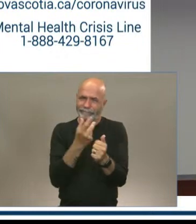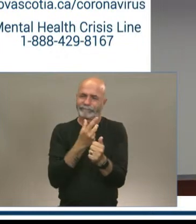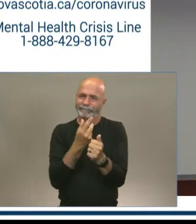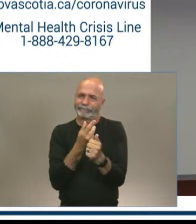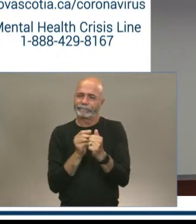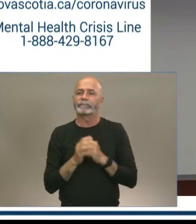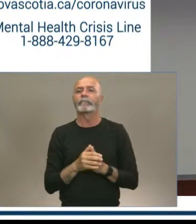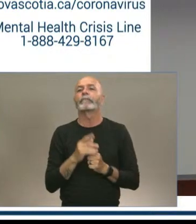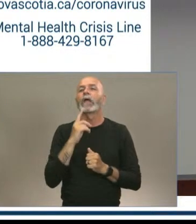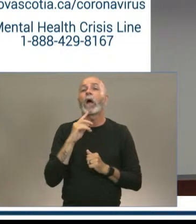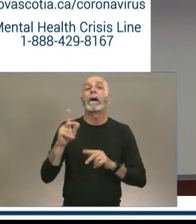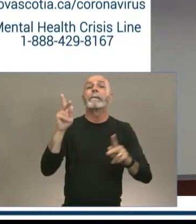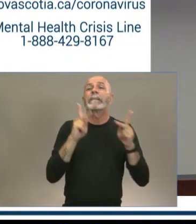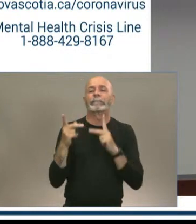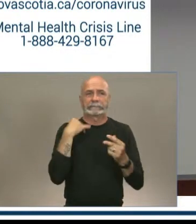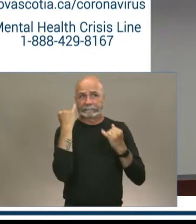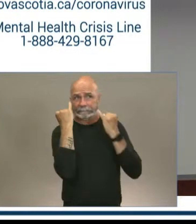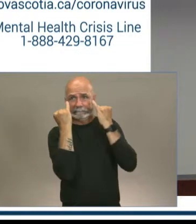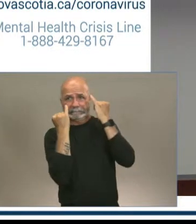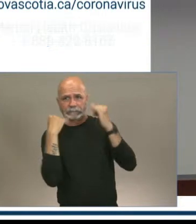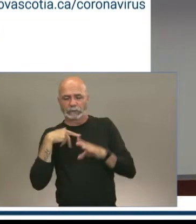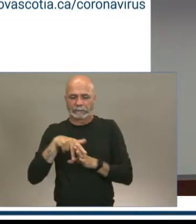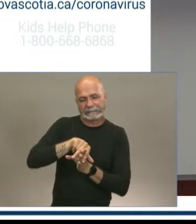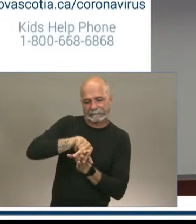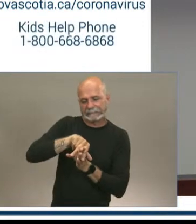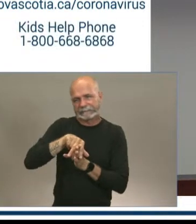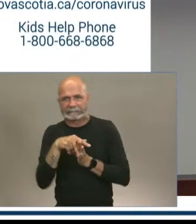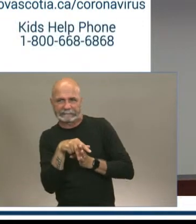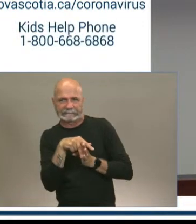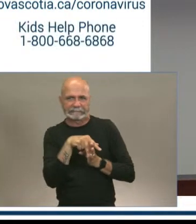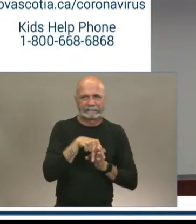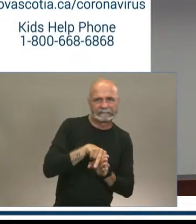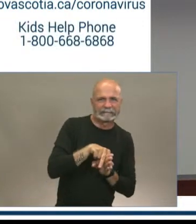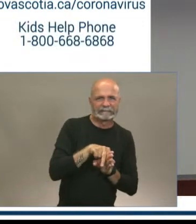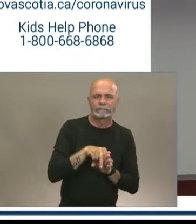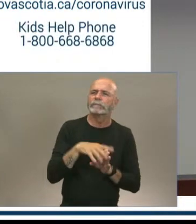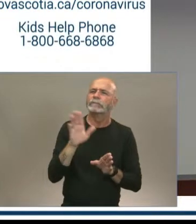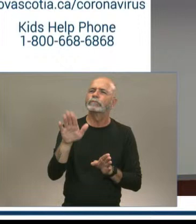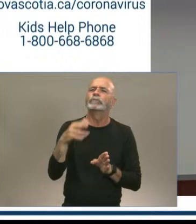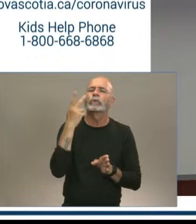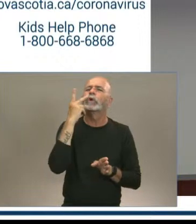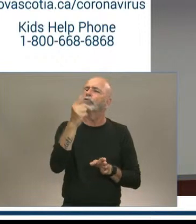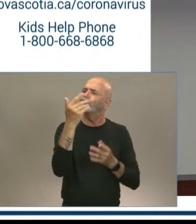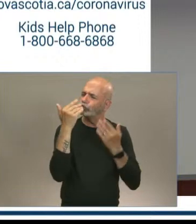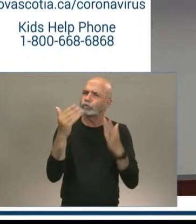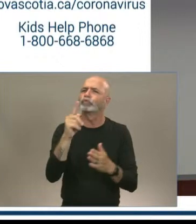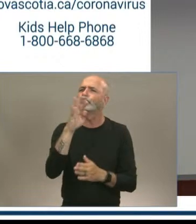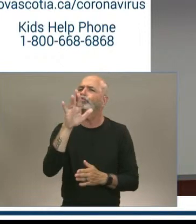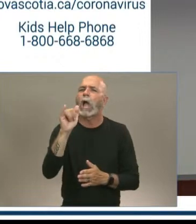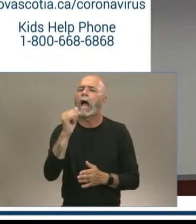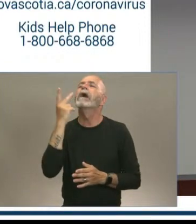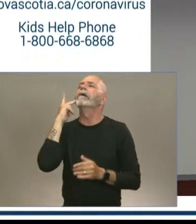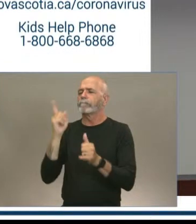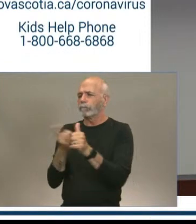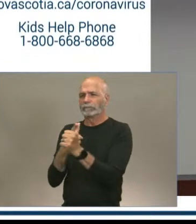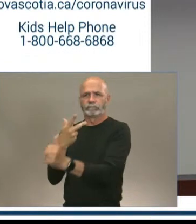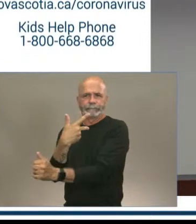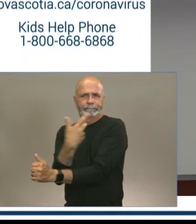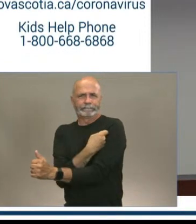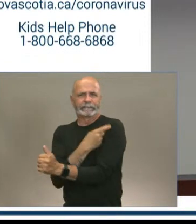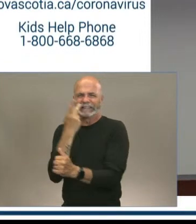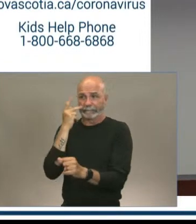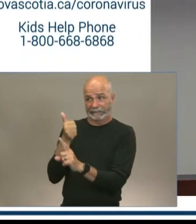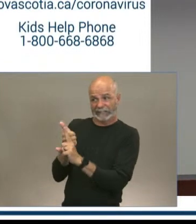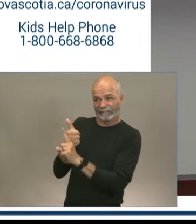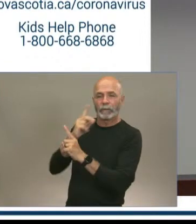are sitting, waiting, wondering whether they should get vaccinated, book your first dose now to protect yourself. And if you're not that concerned